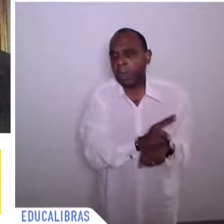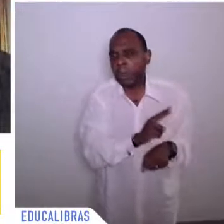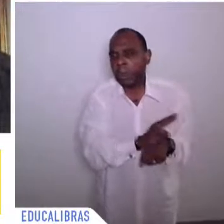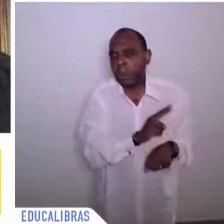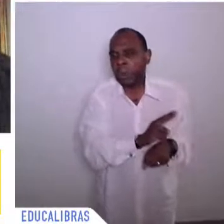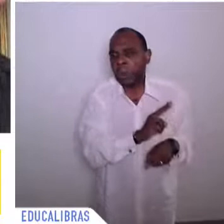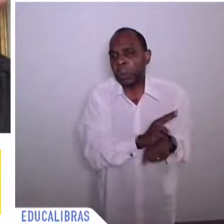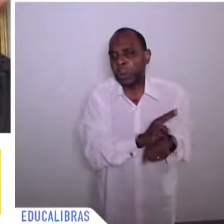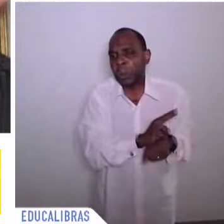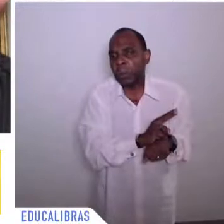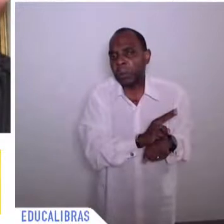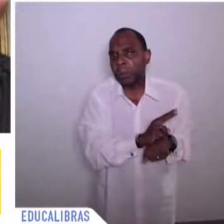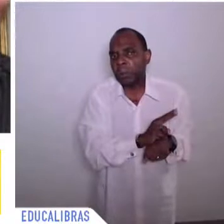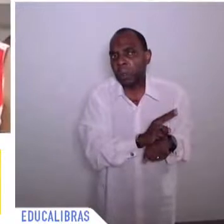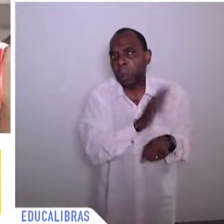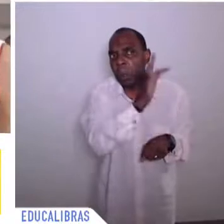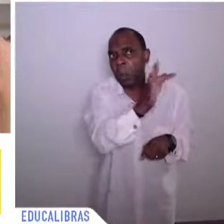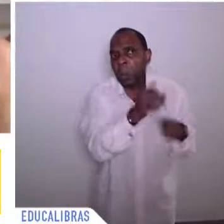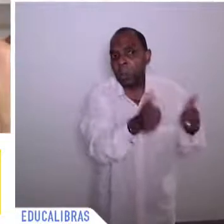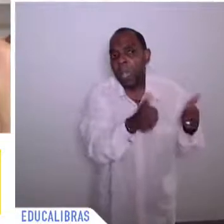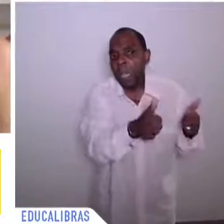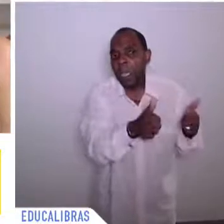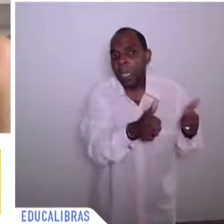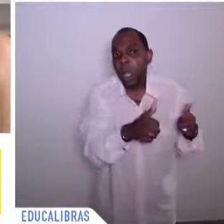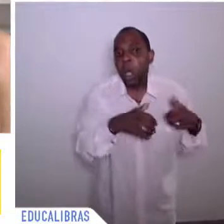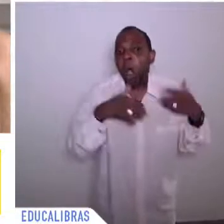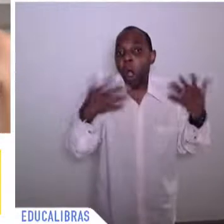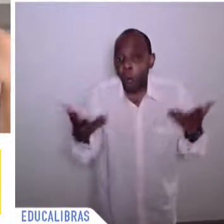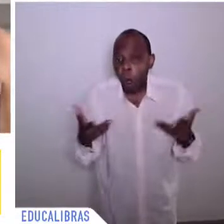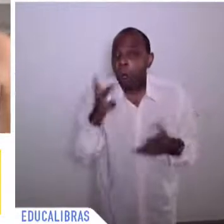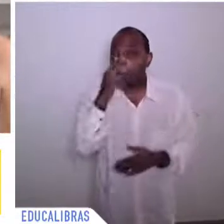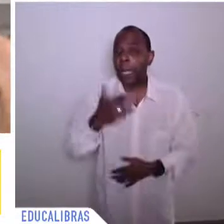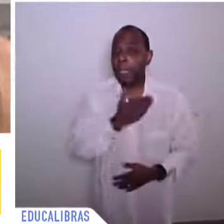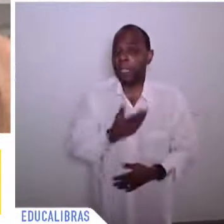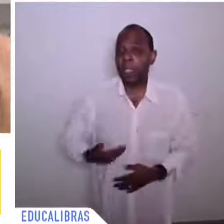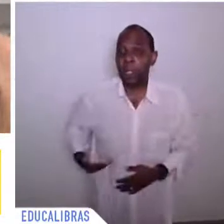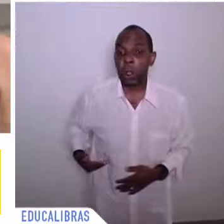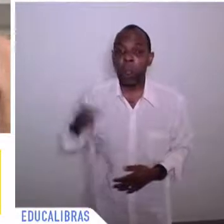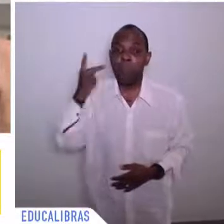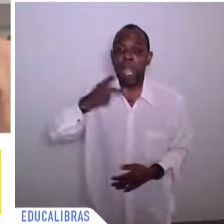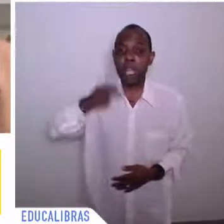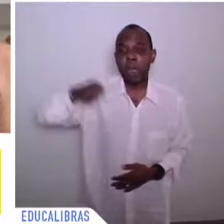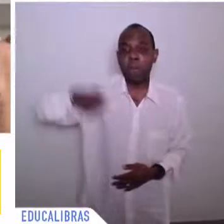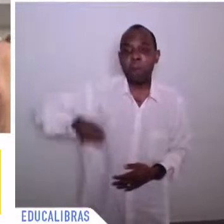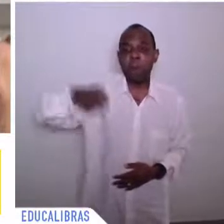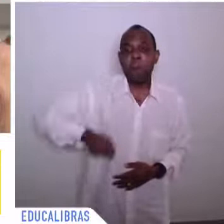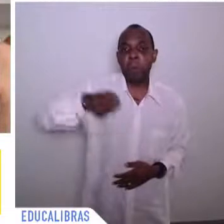reason for democratic hope or authoritarian despair?